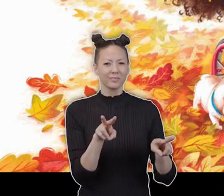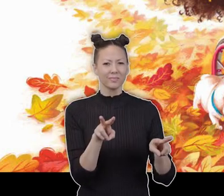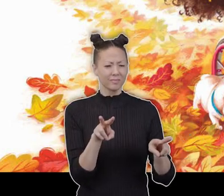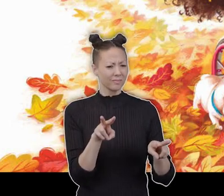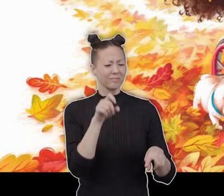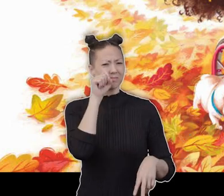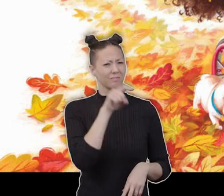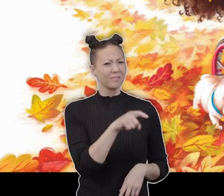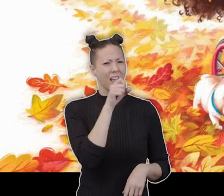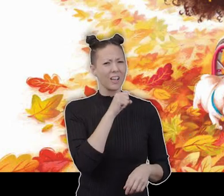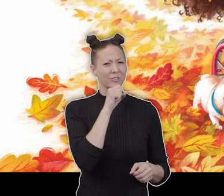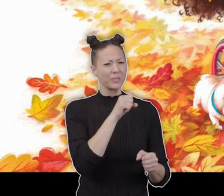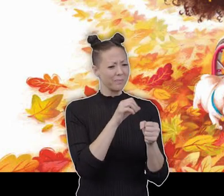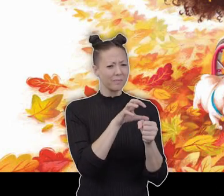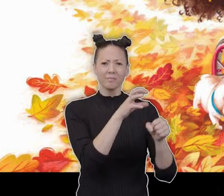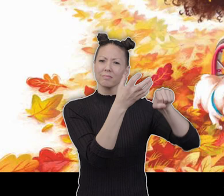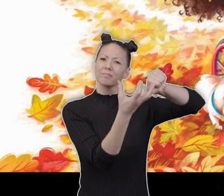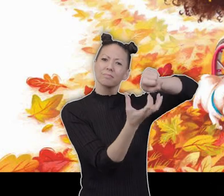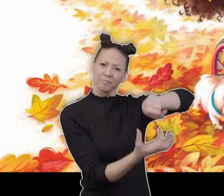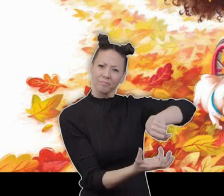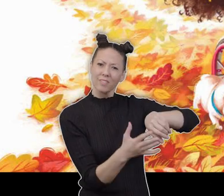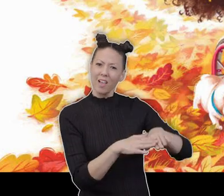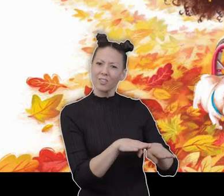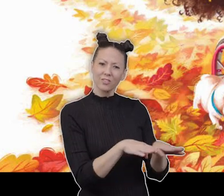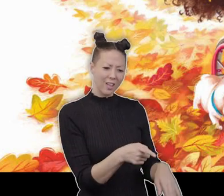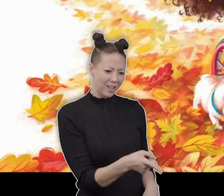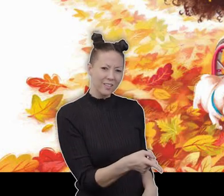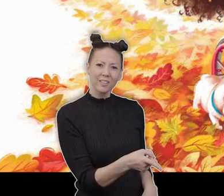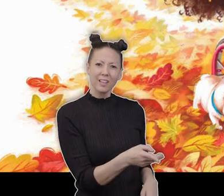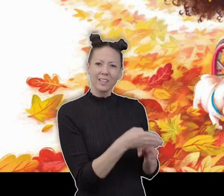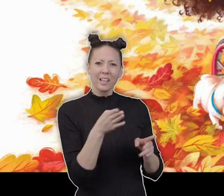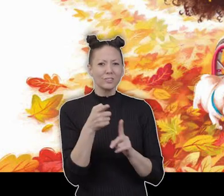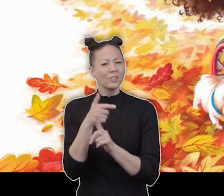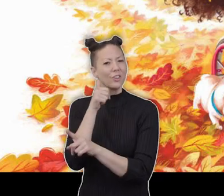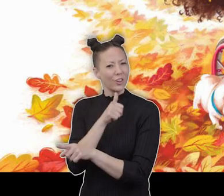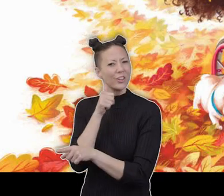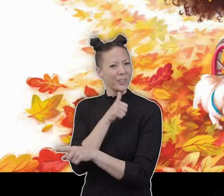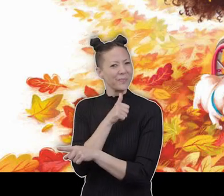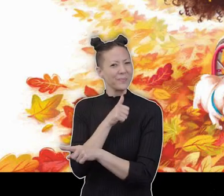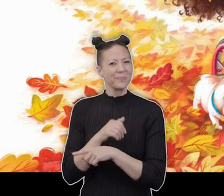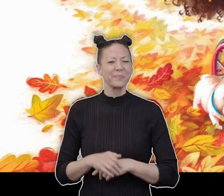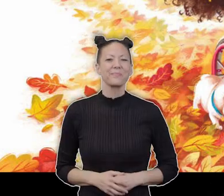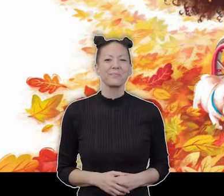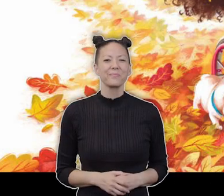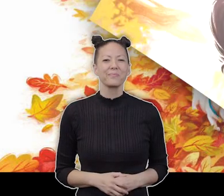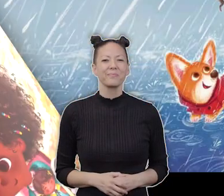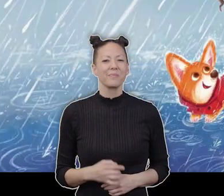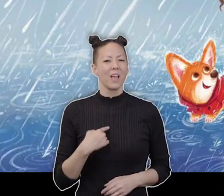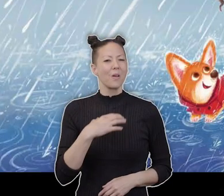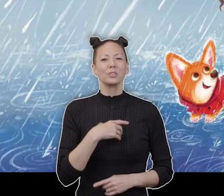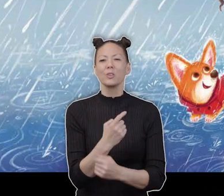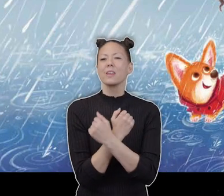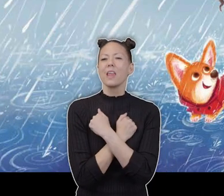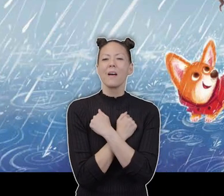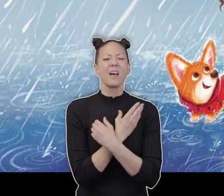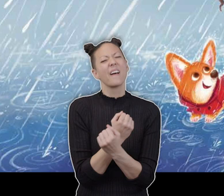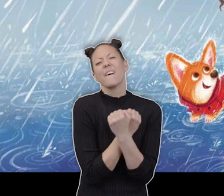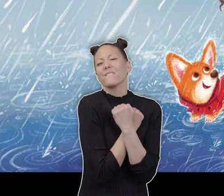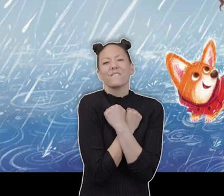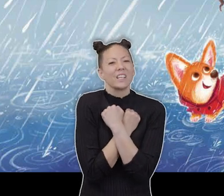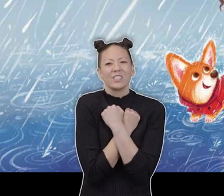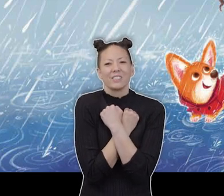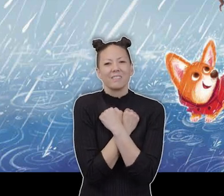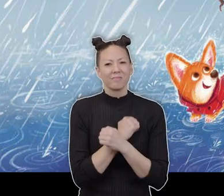is intently eyeing an upside-down ice cream cone on the ground next to her chair. I wish you love